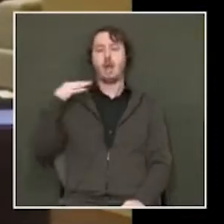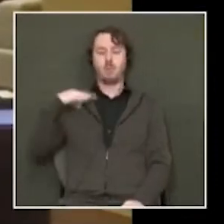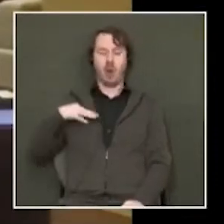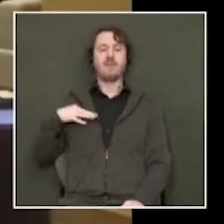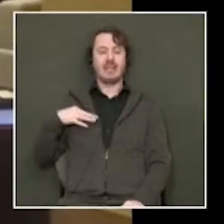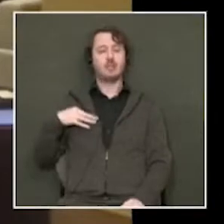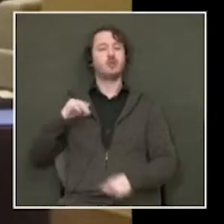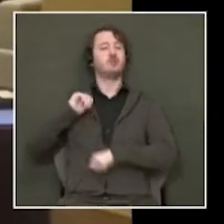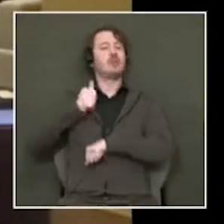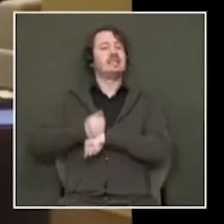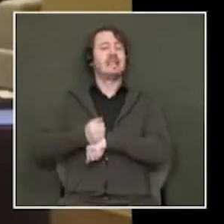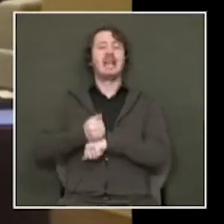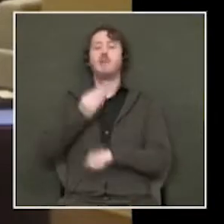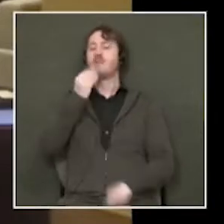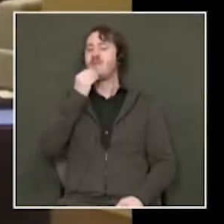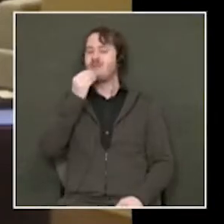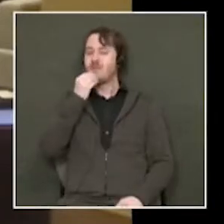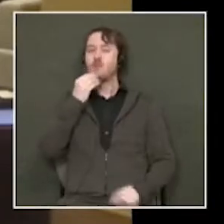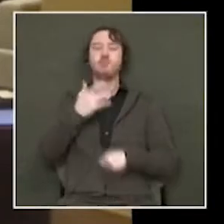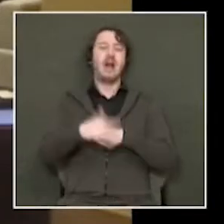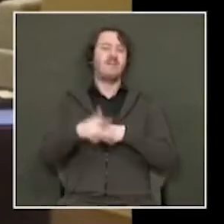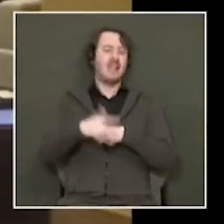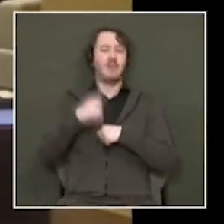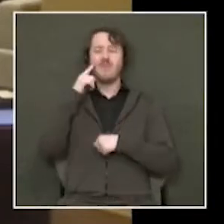and meals for the unsheltered population.